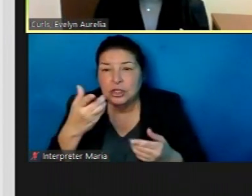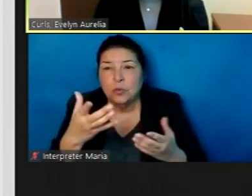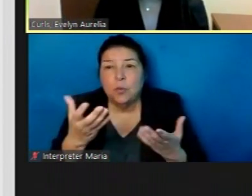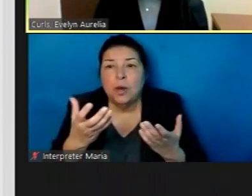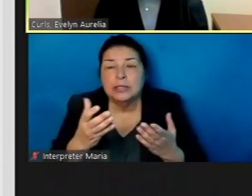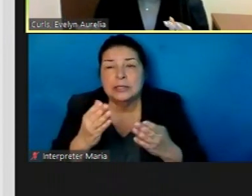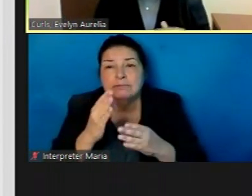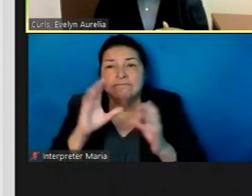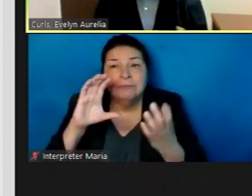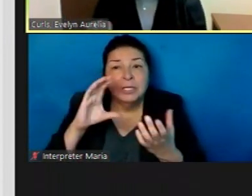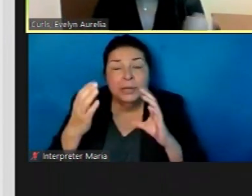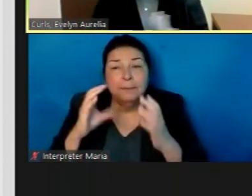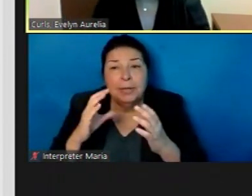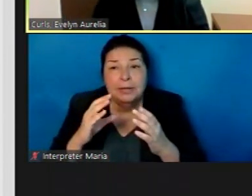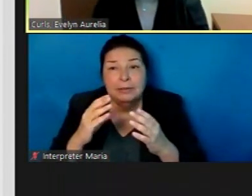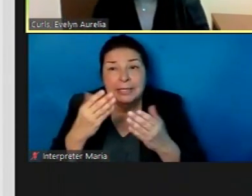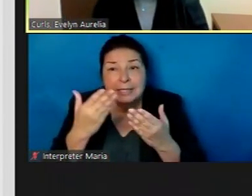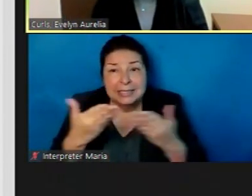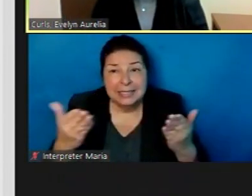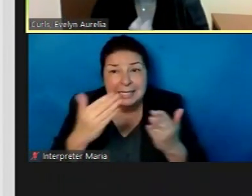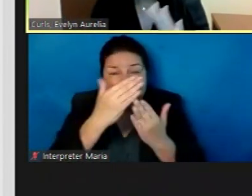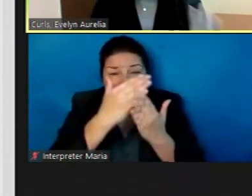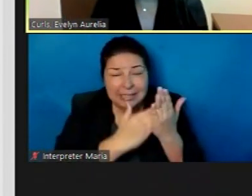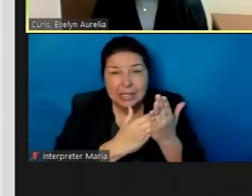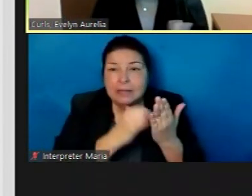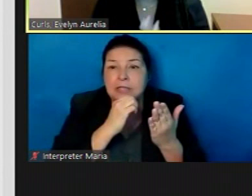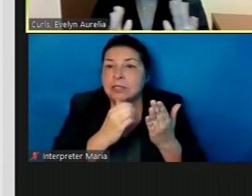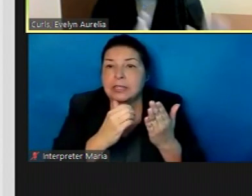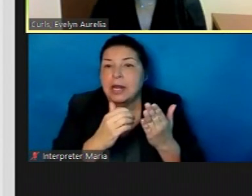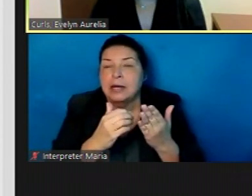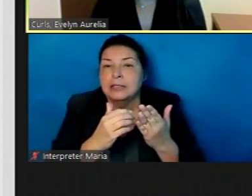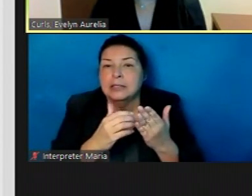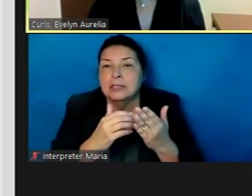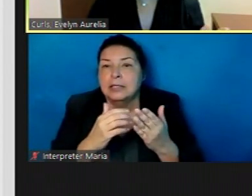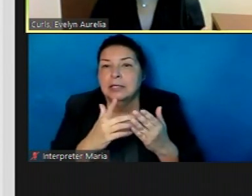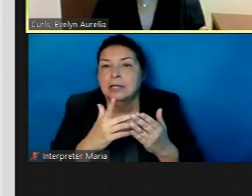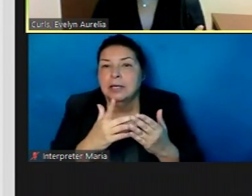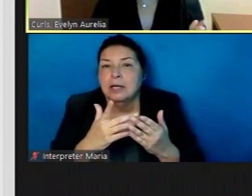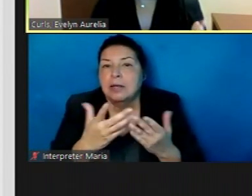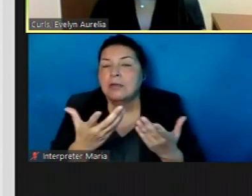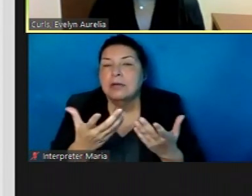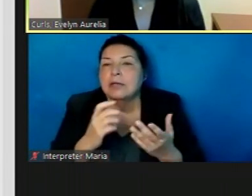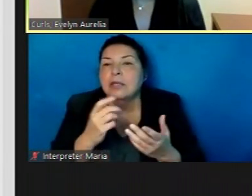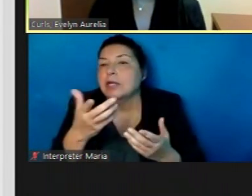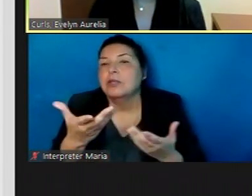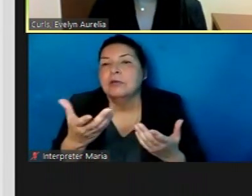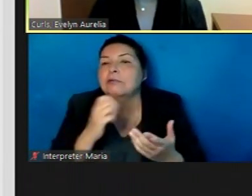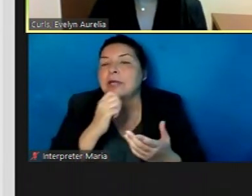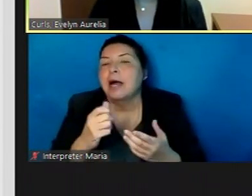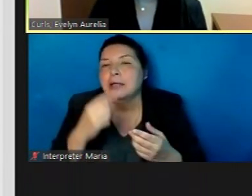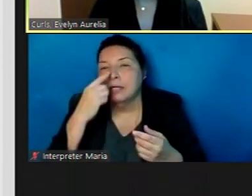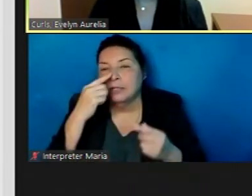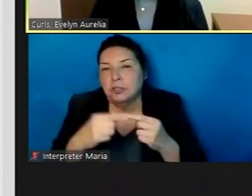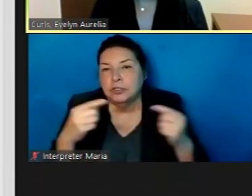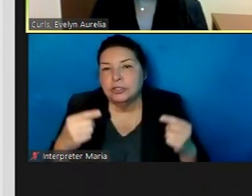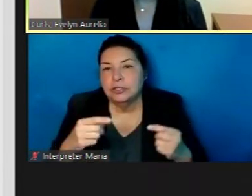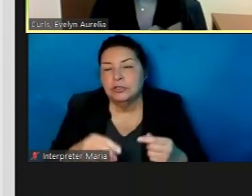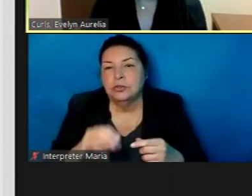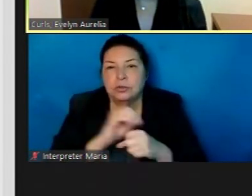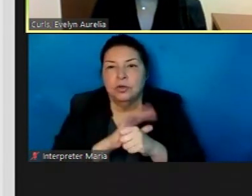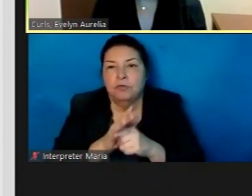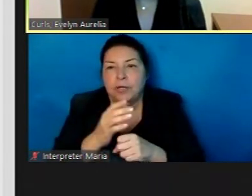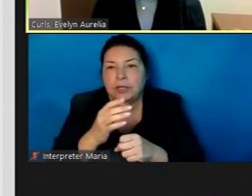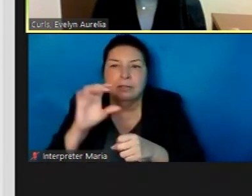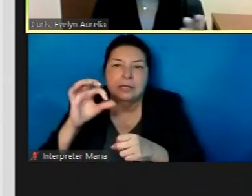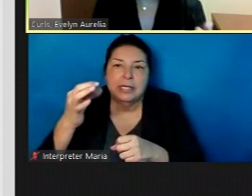these ingredients to make sure that they don't overlap so that you would know that you weren't allergic to the COVID-19 vaccine. And